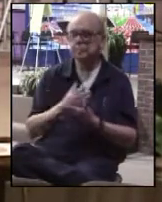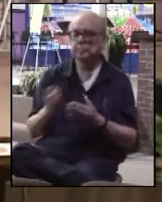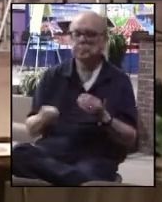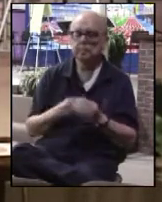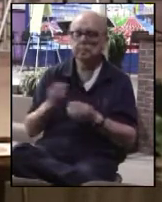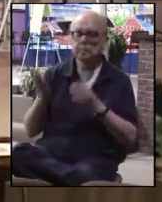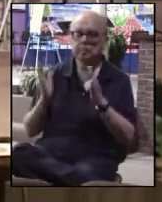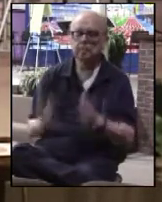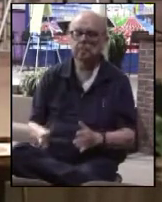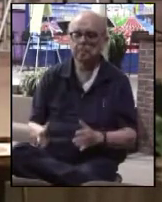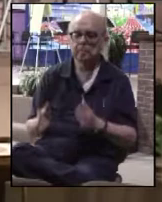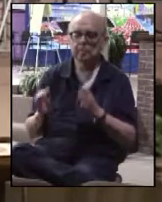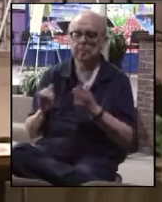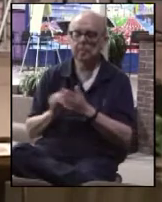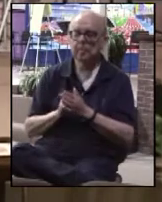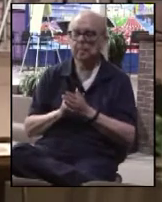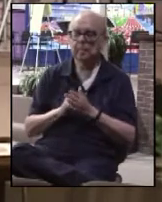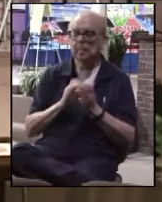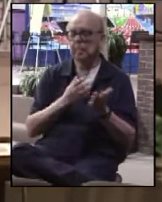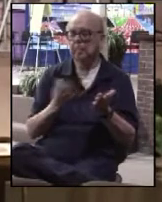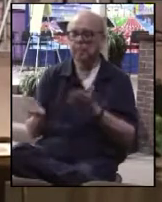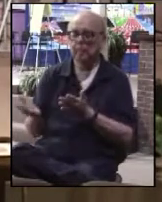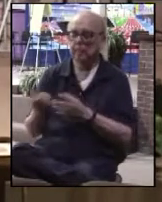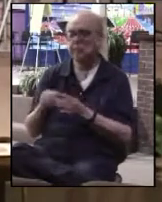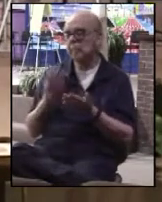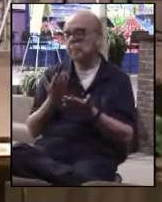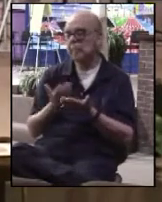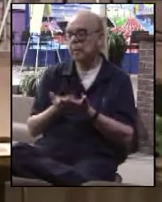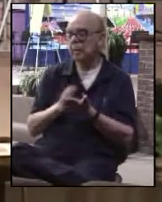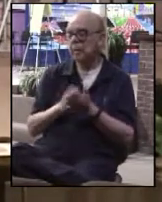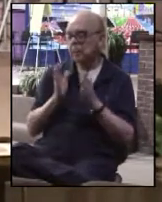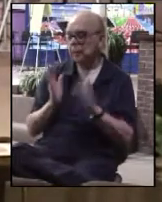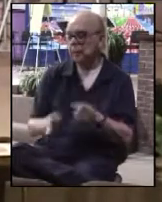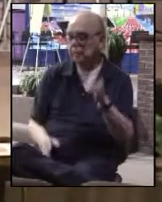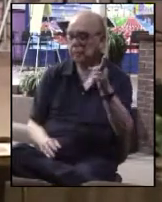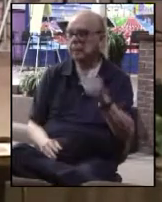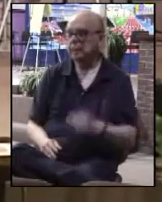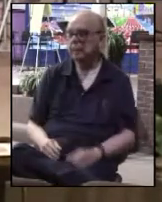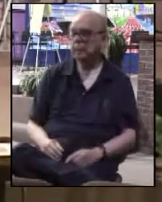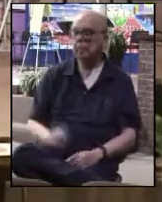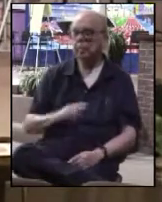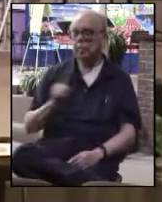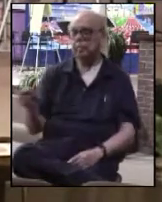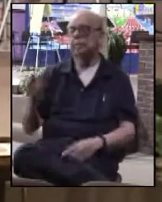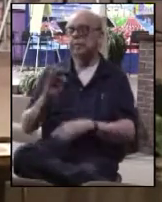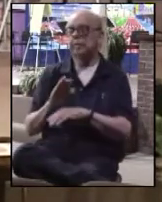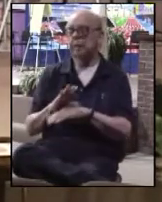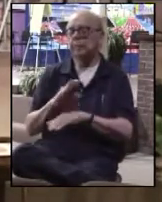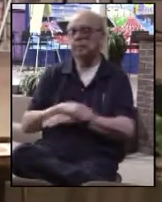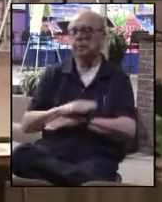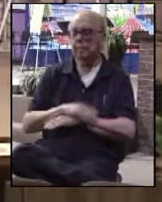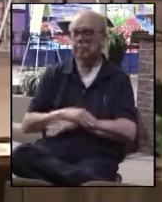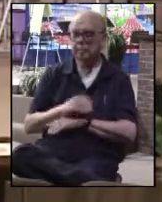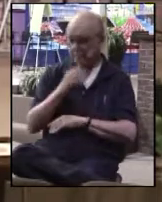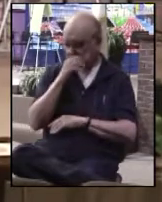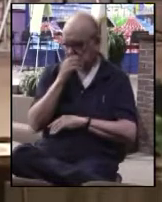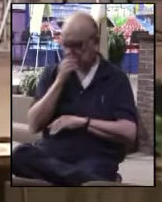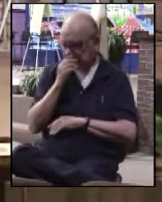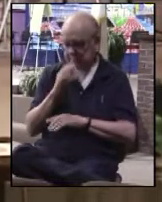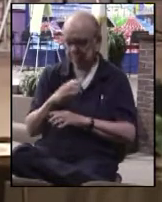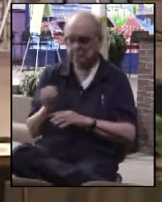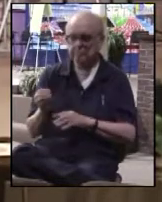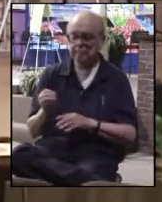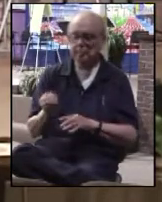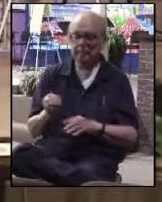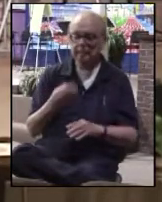server is the one that has to bring the stuff from the cook to your table and